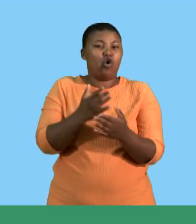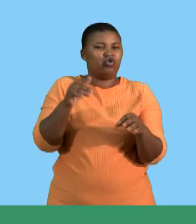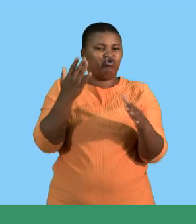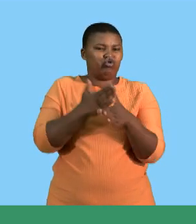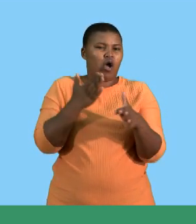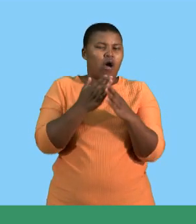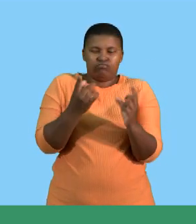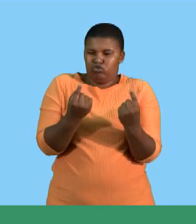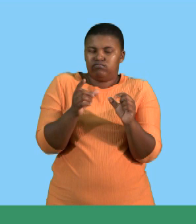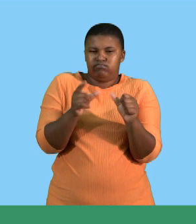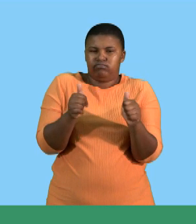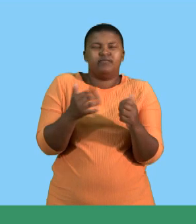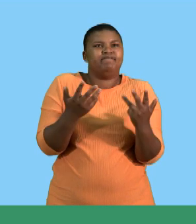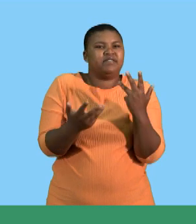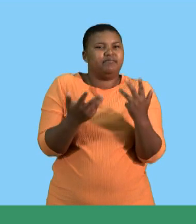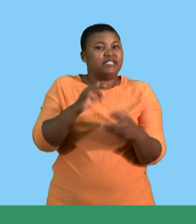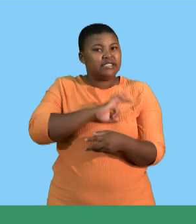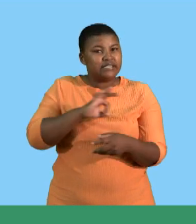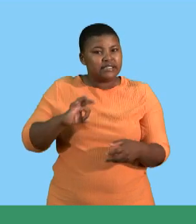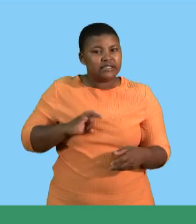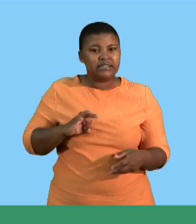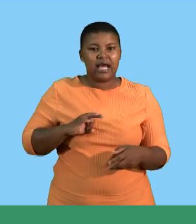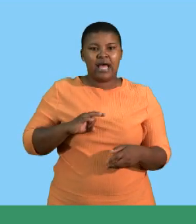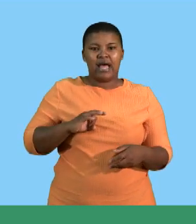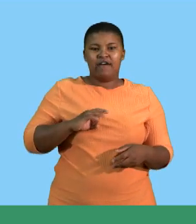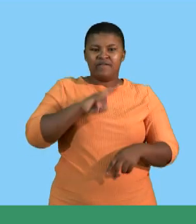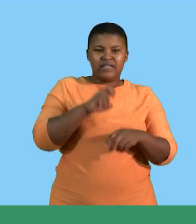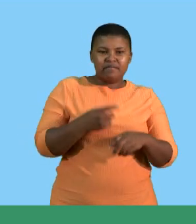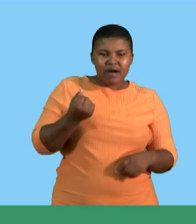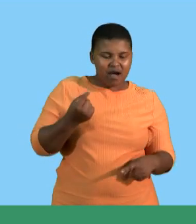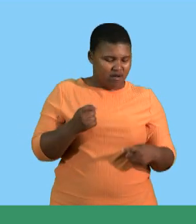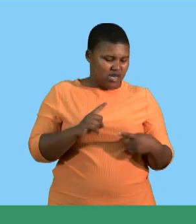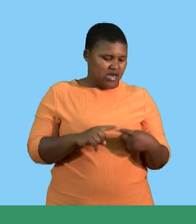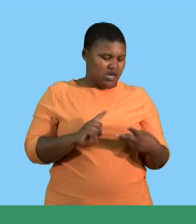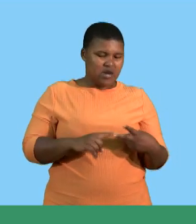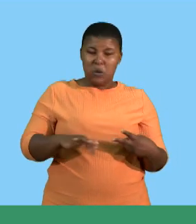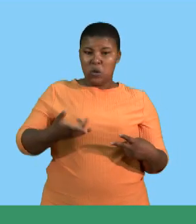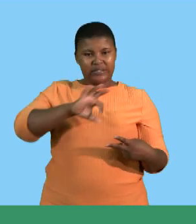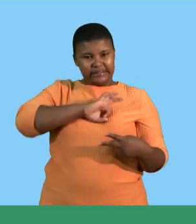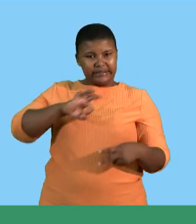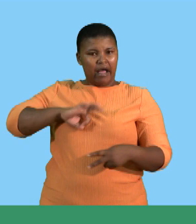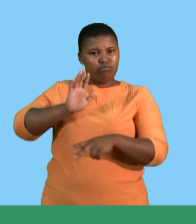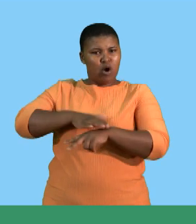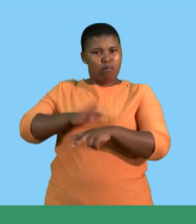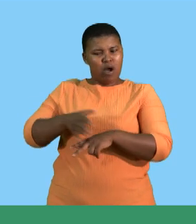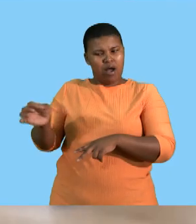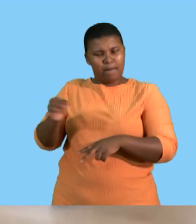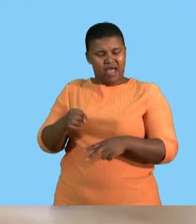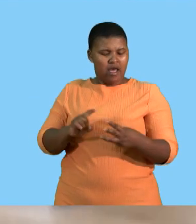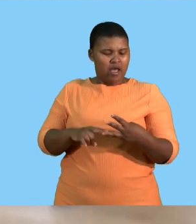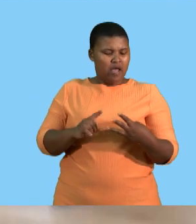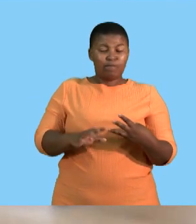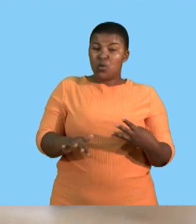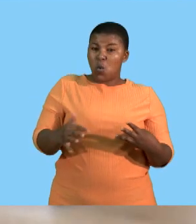task, whether it be employees, raw materials, money, but it is general management responsibilities to make sure that all